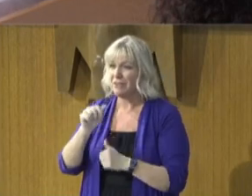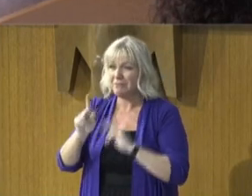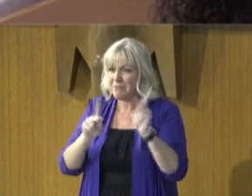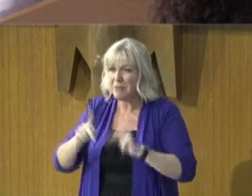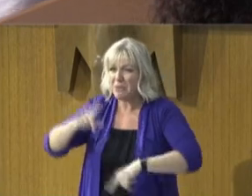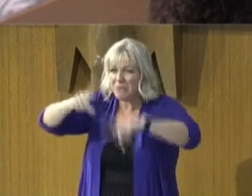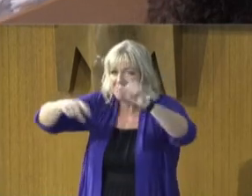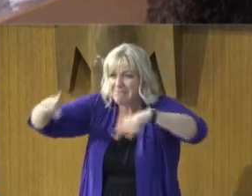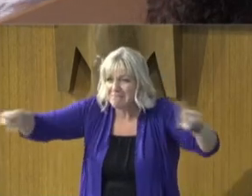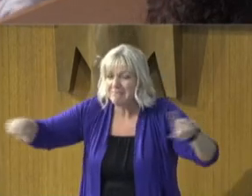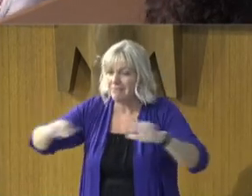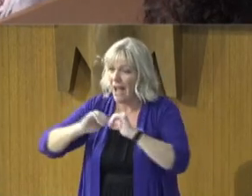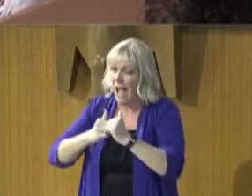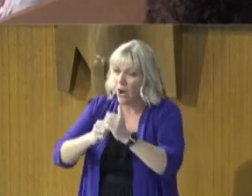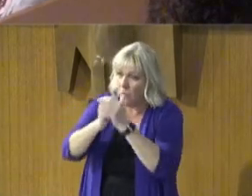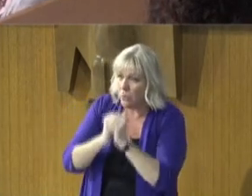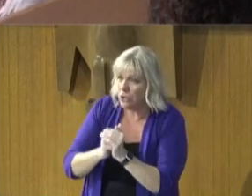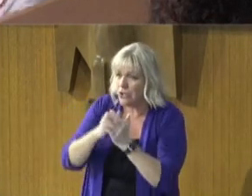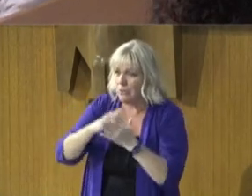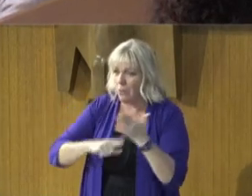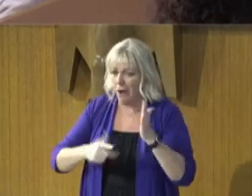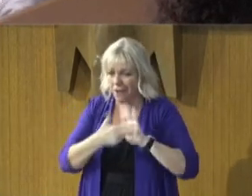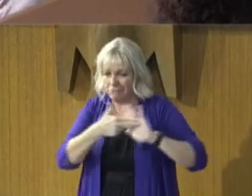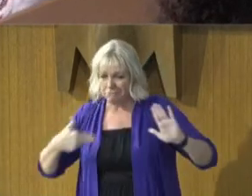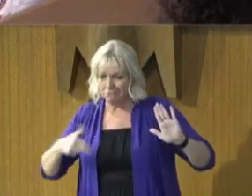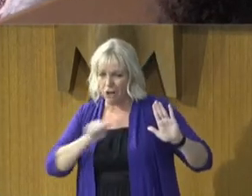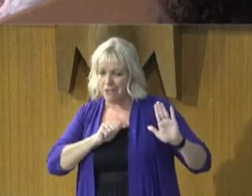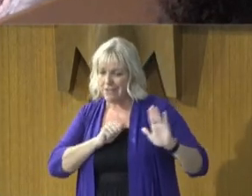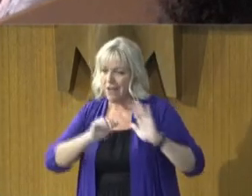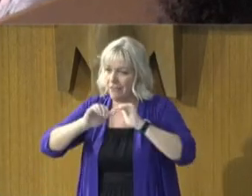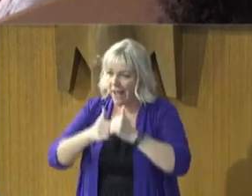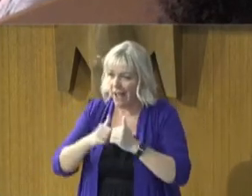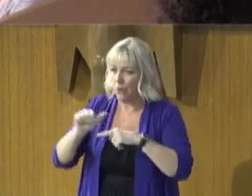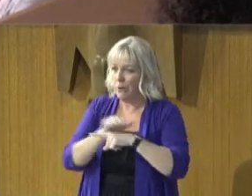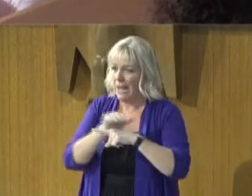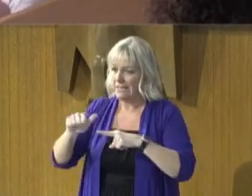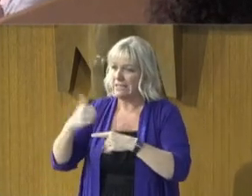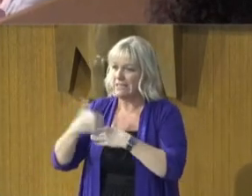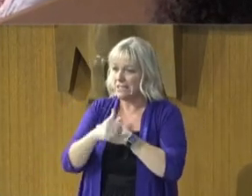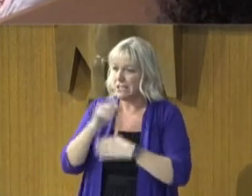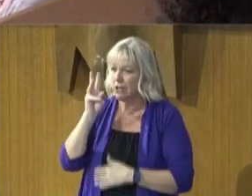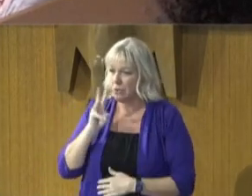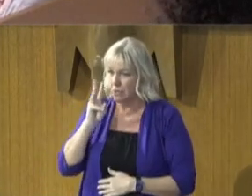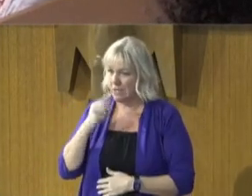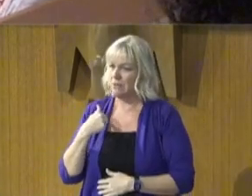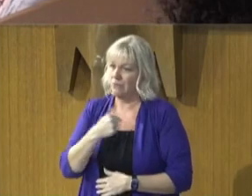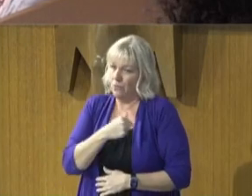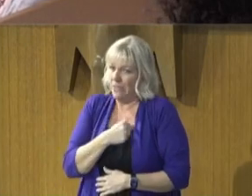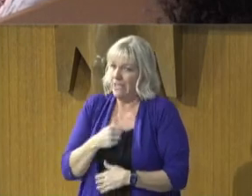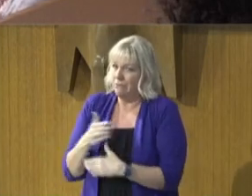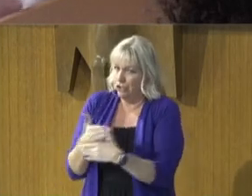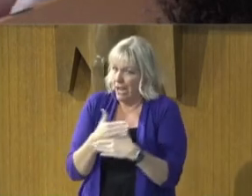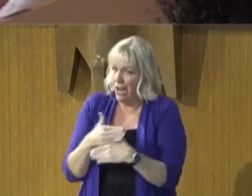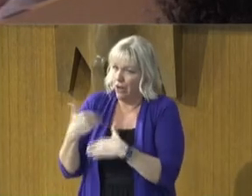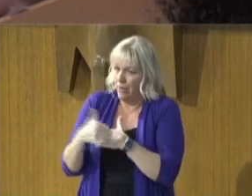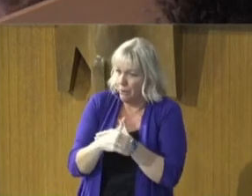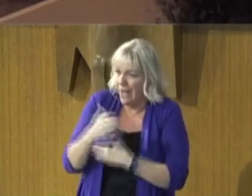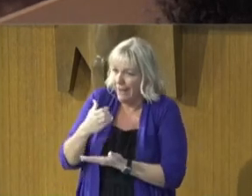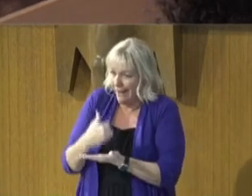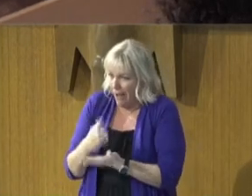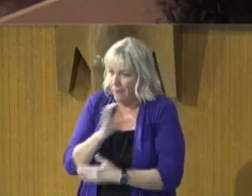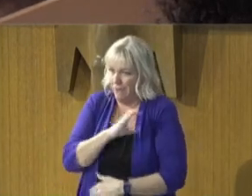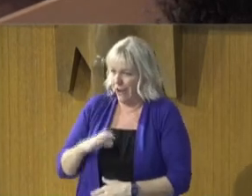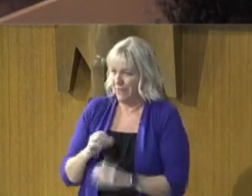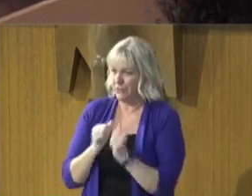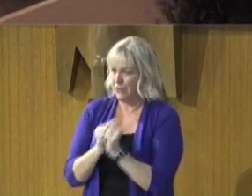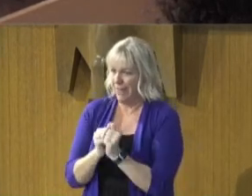we worship, what we call ourselves, how we practice communion, we all share the bread and cup of Christ together that unites us all around the globe.